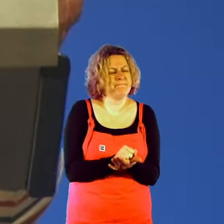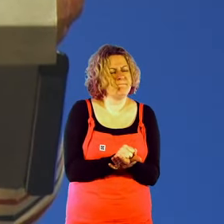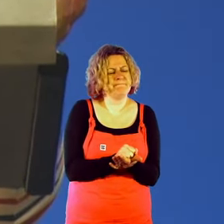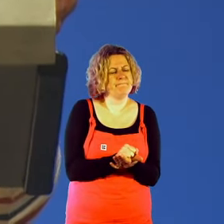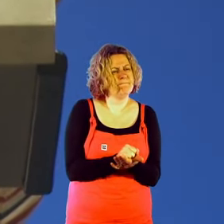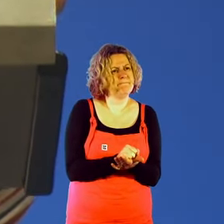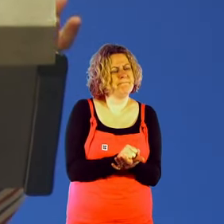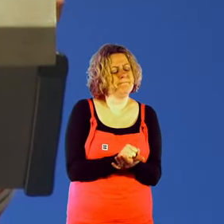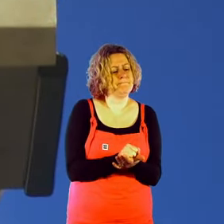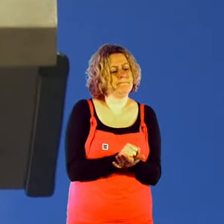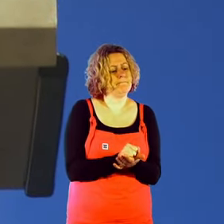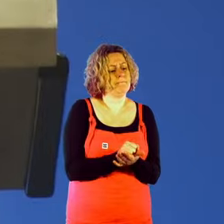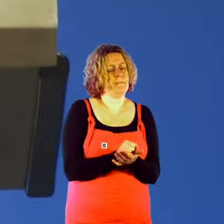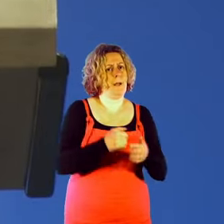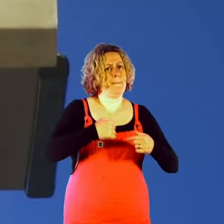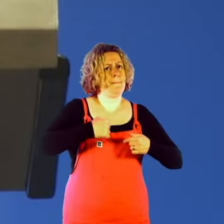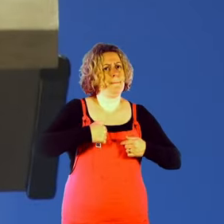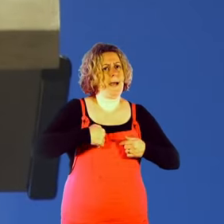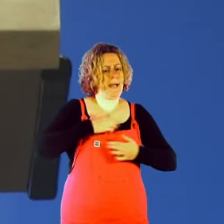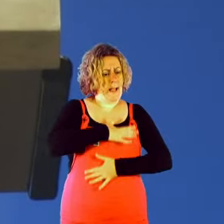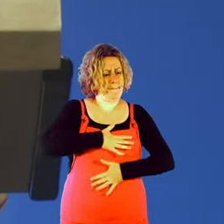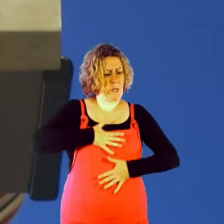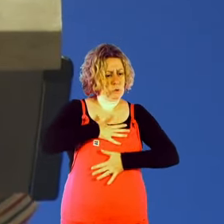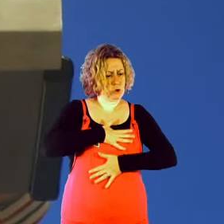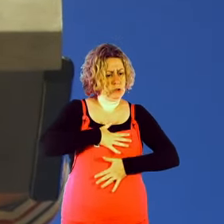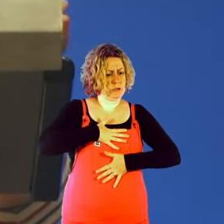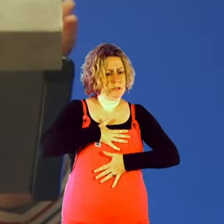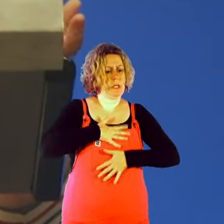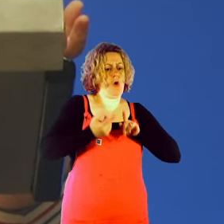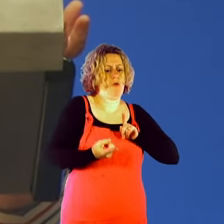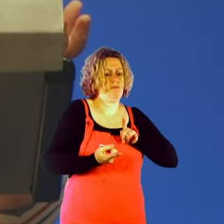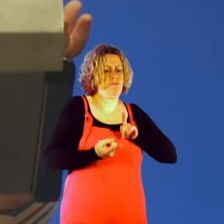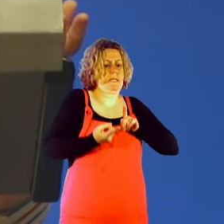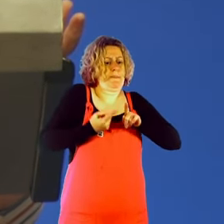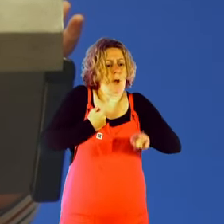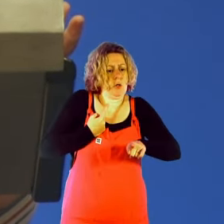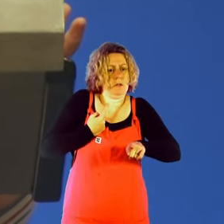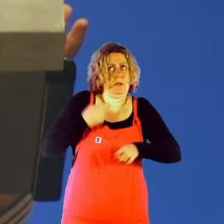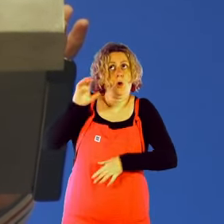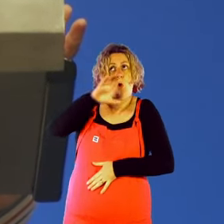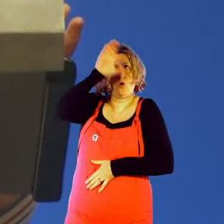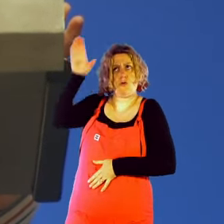Is your response a godly desire? Is it a Christ-like response?